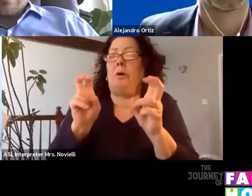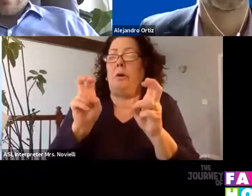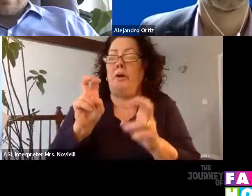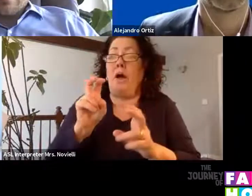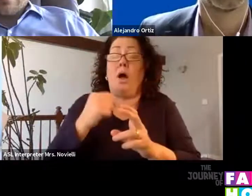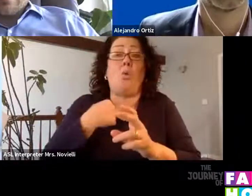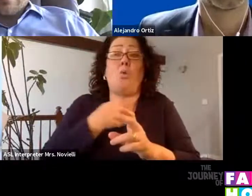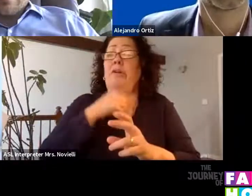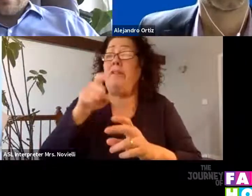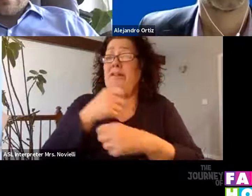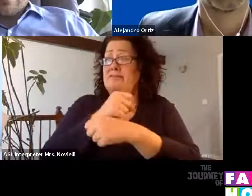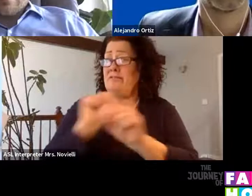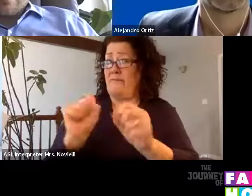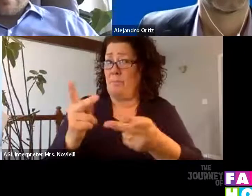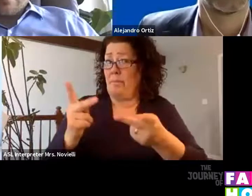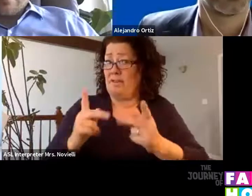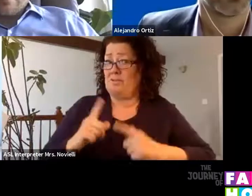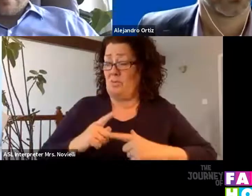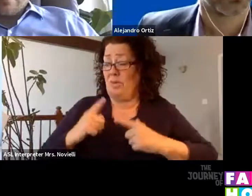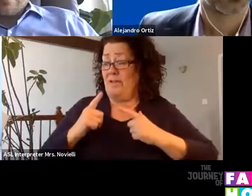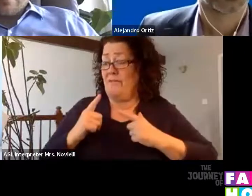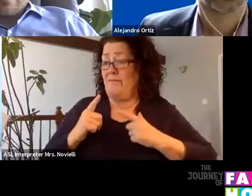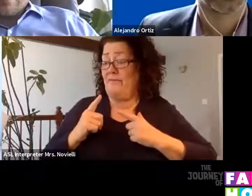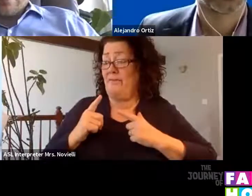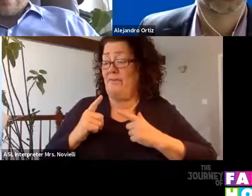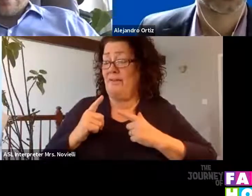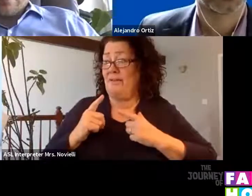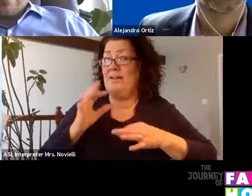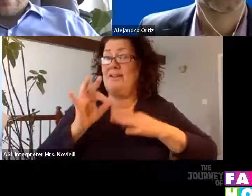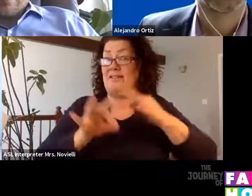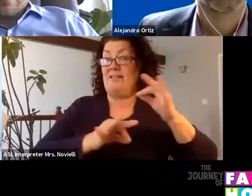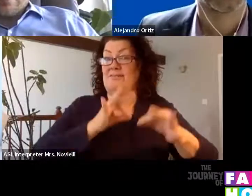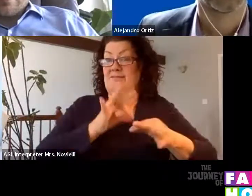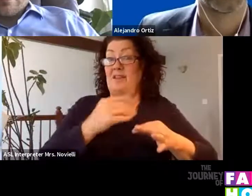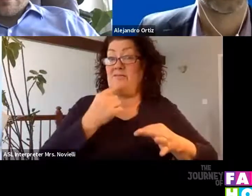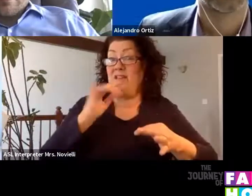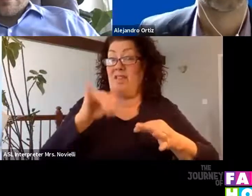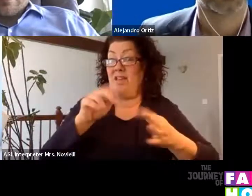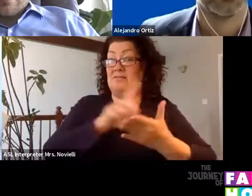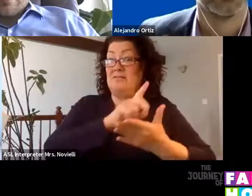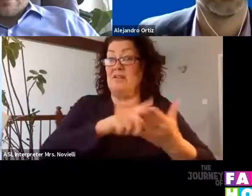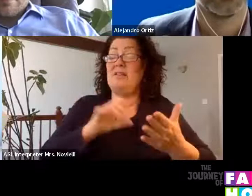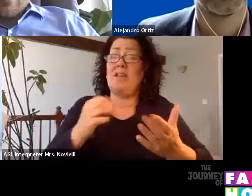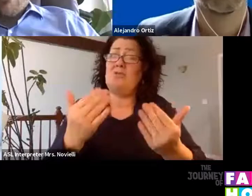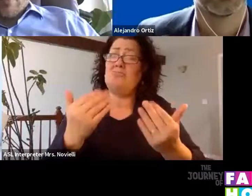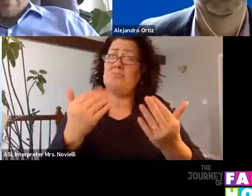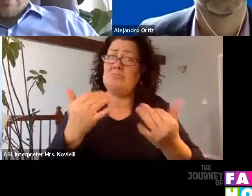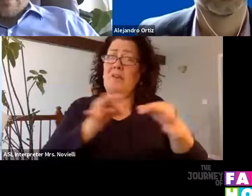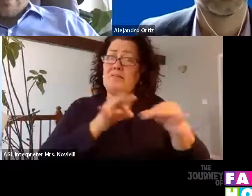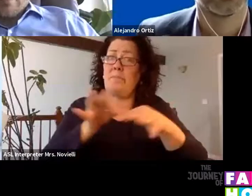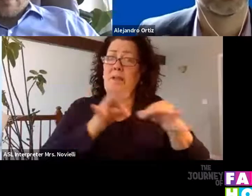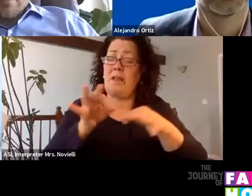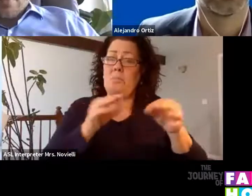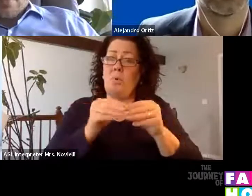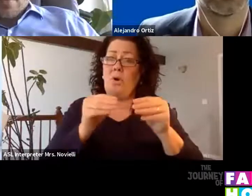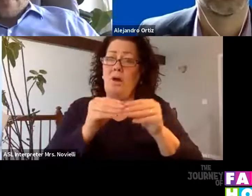stability as a way to really further discrimination. So I wonder if you could talk about that, because I